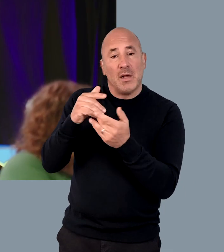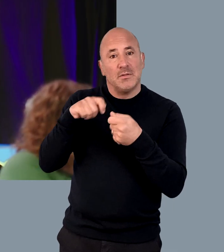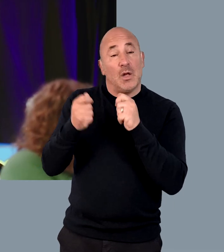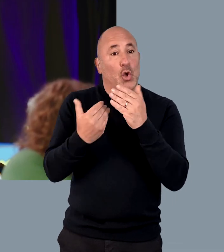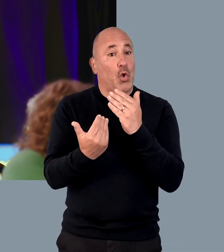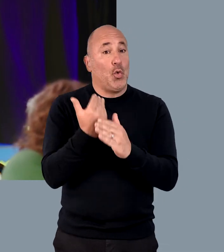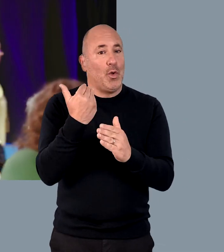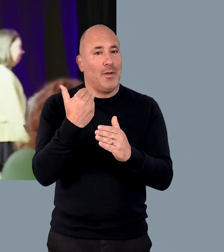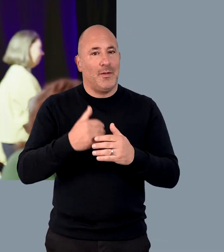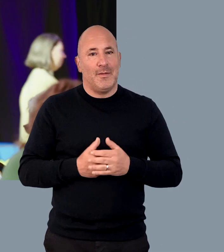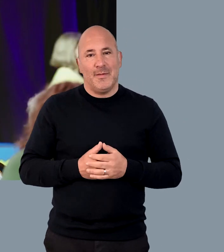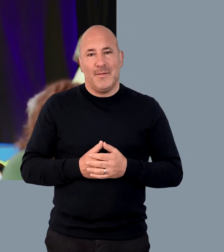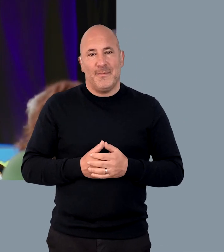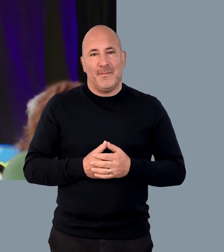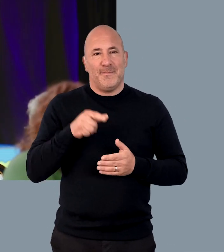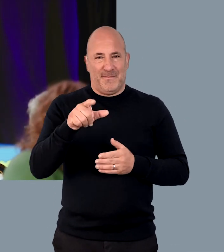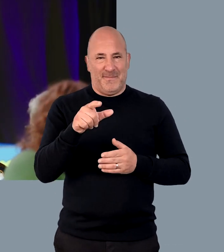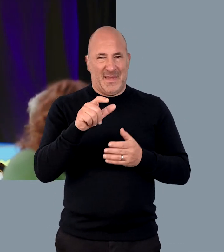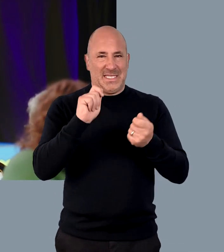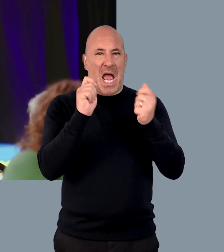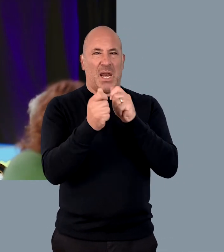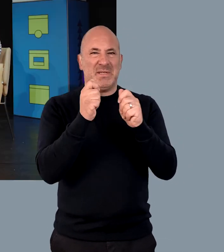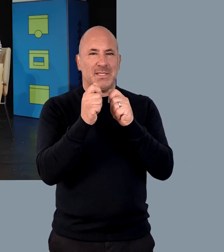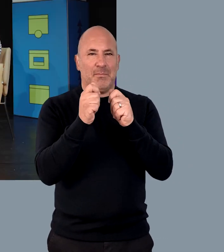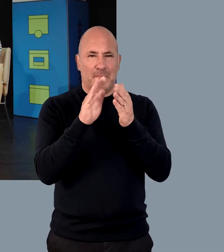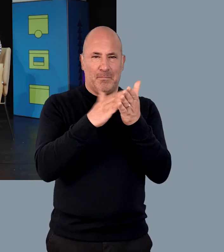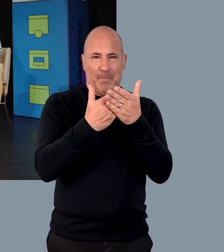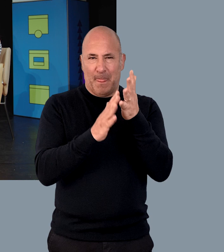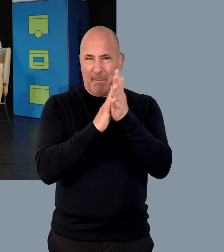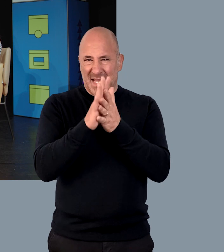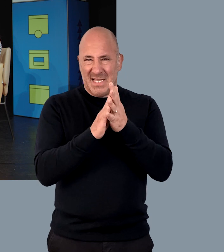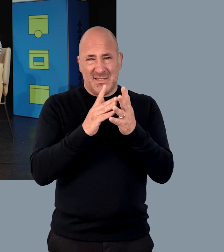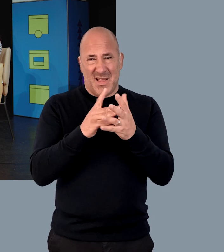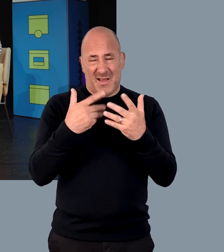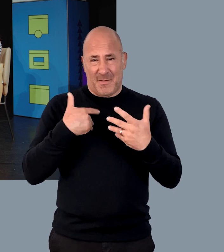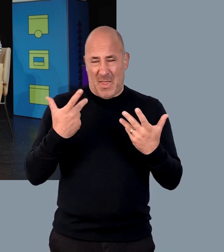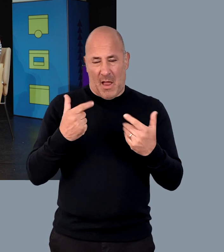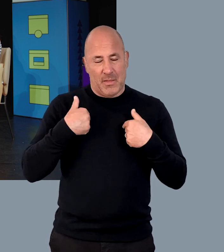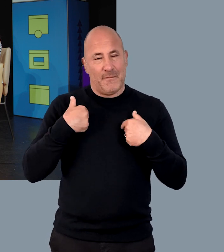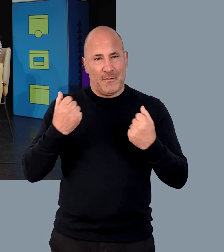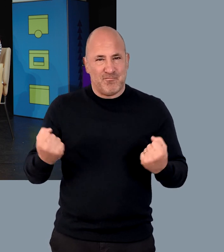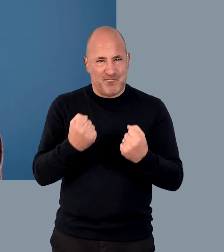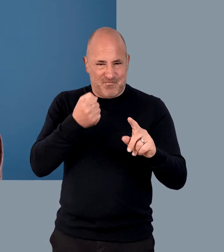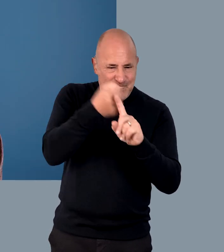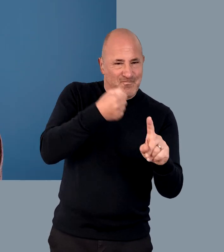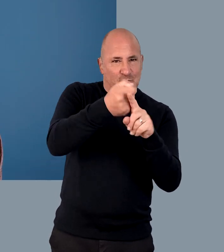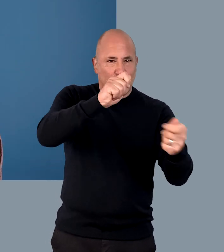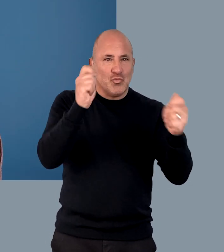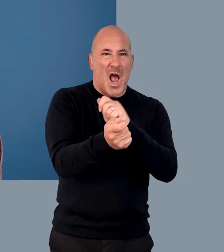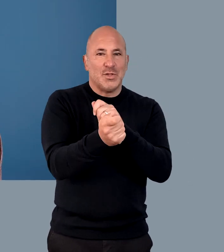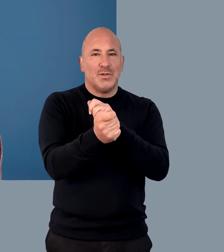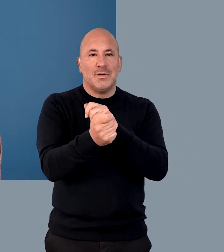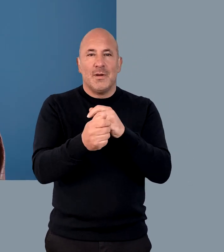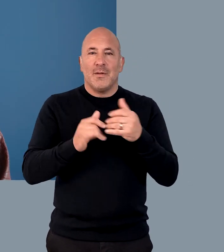from. The dictionary definition of dynamism is very much about being like a driving force. And I think sometimes when